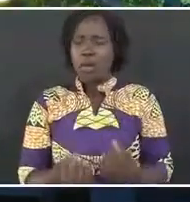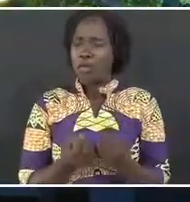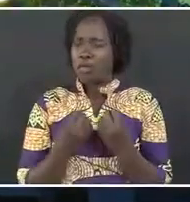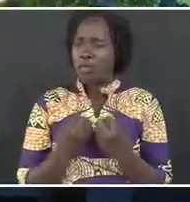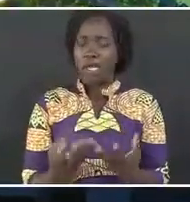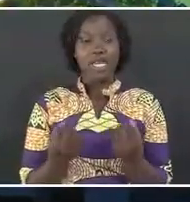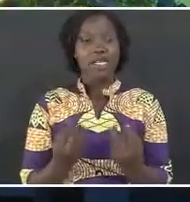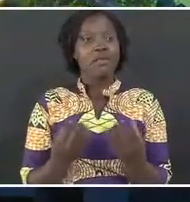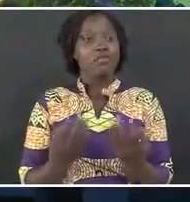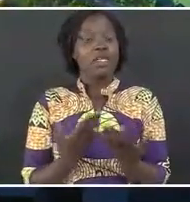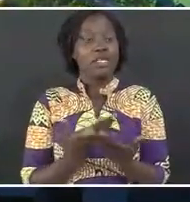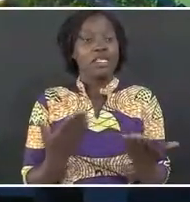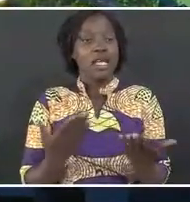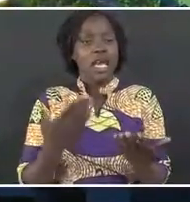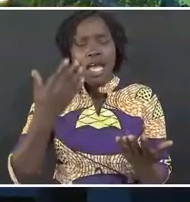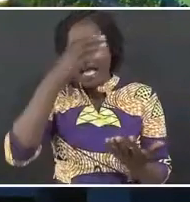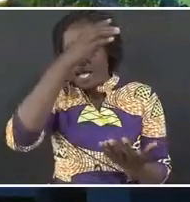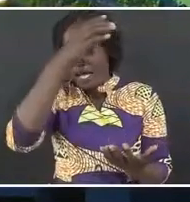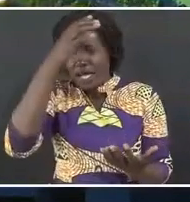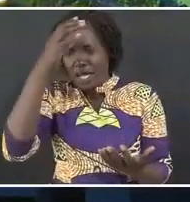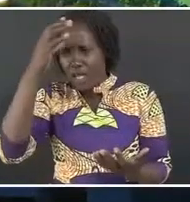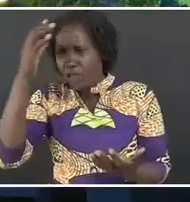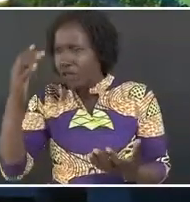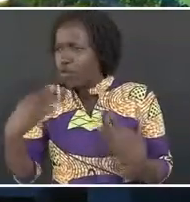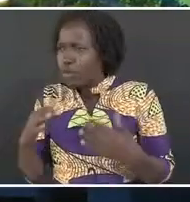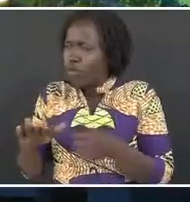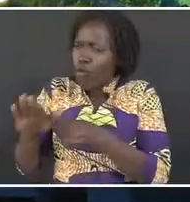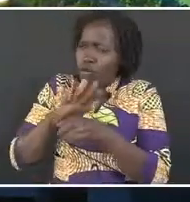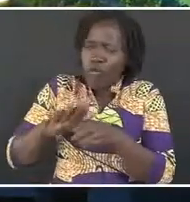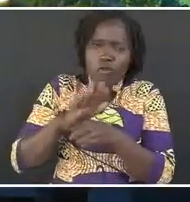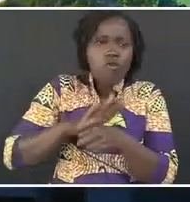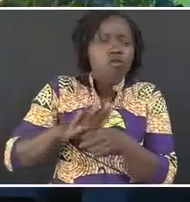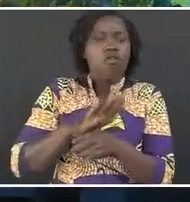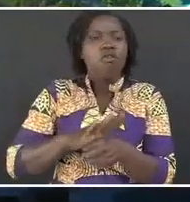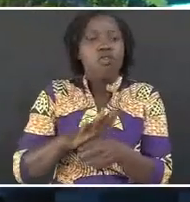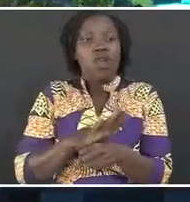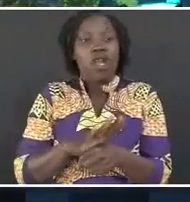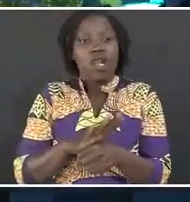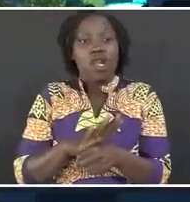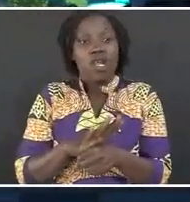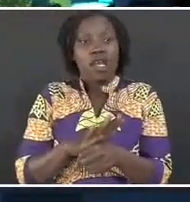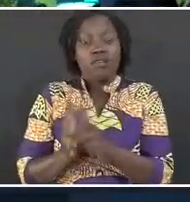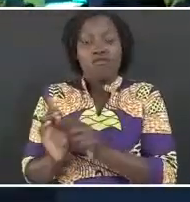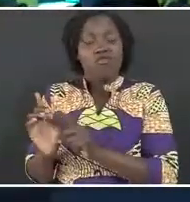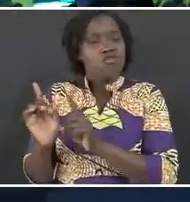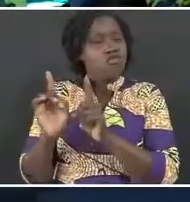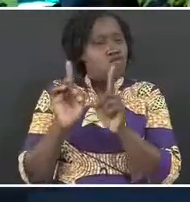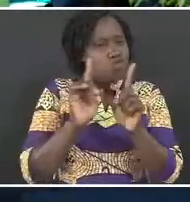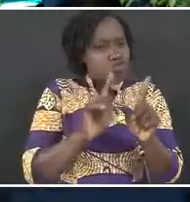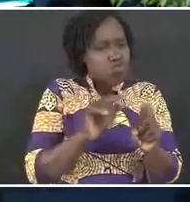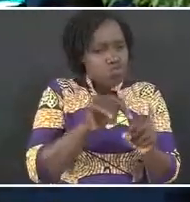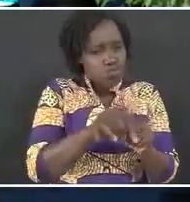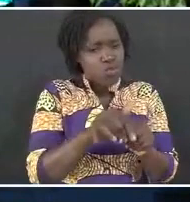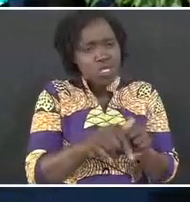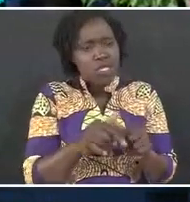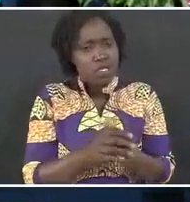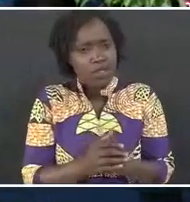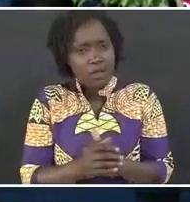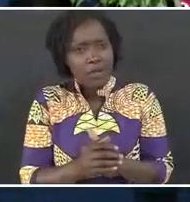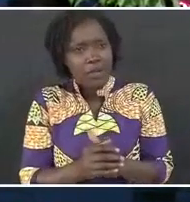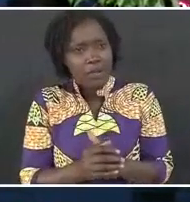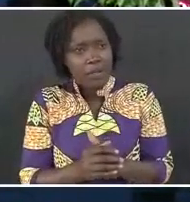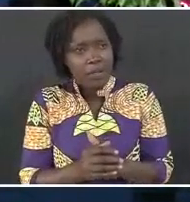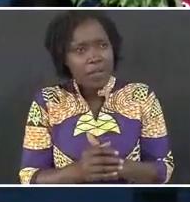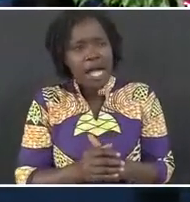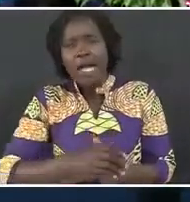in the crusade. You know, like people are all over. There were so many people attending the crusade that day.